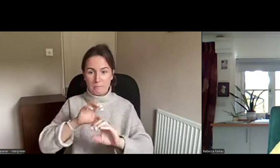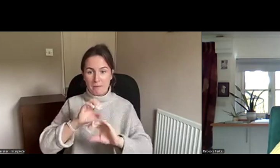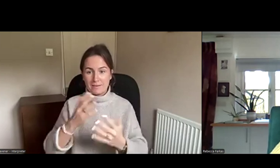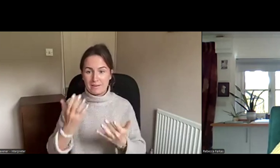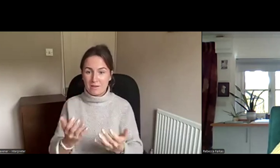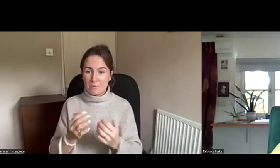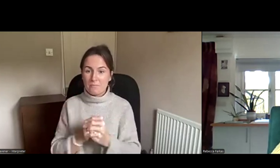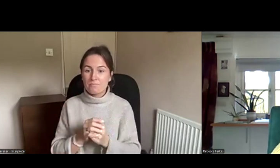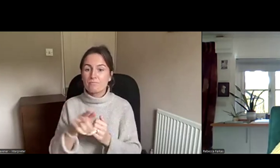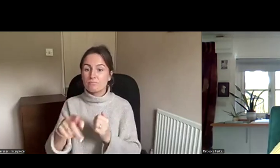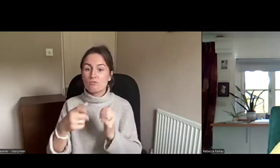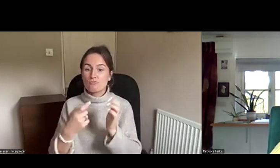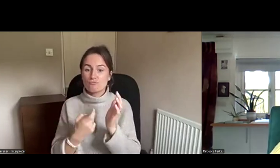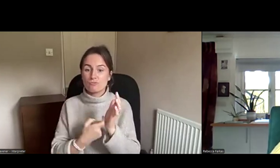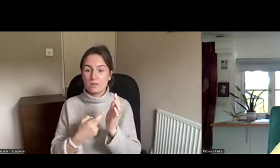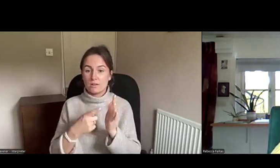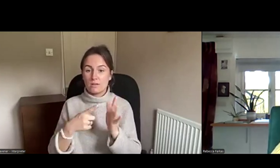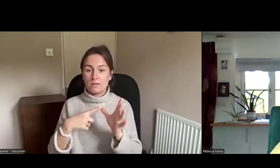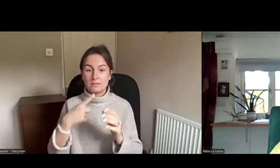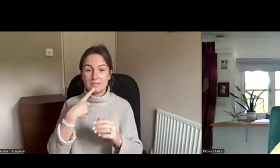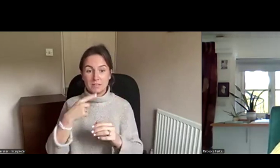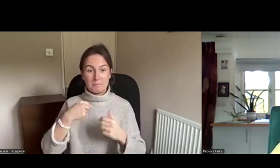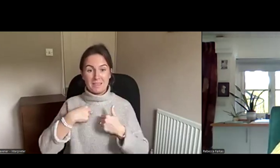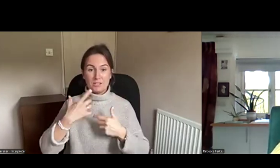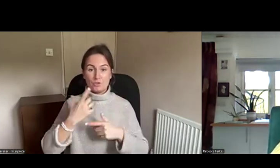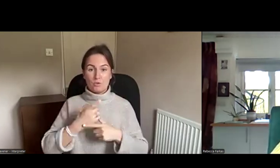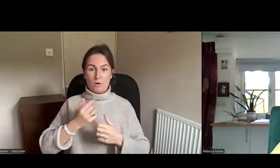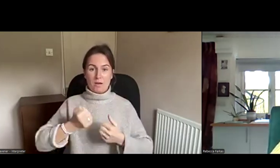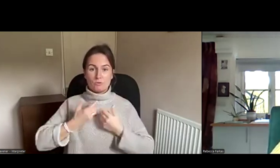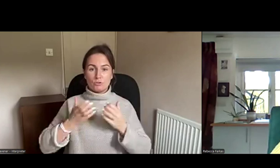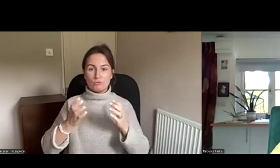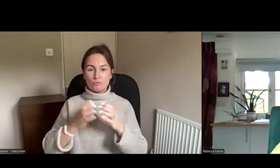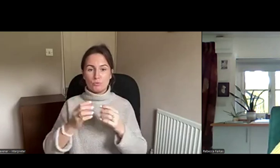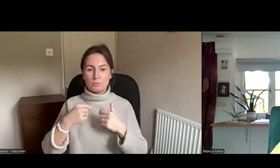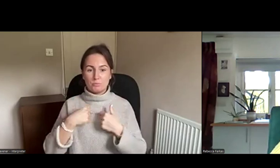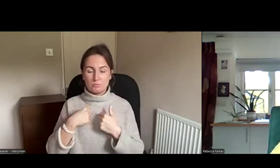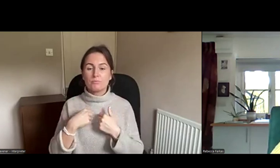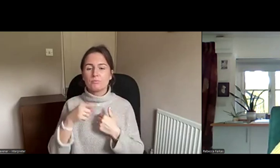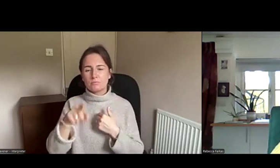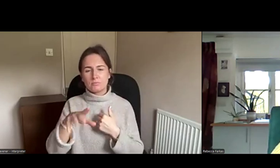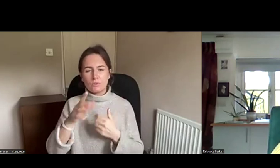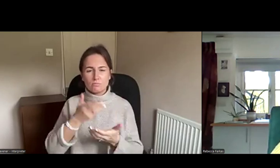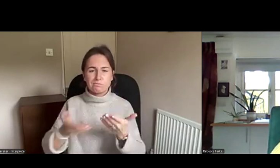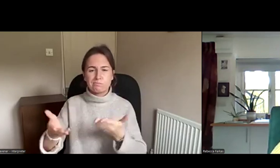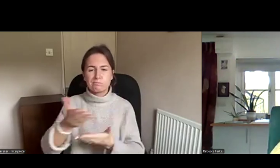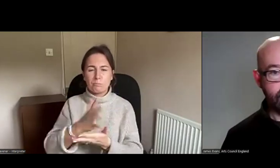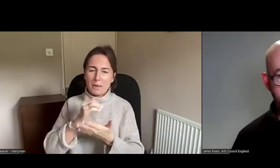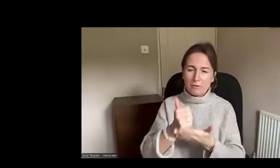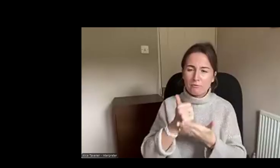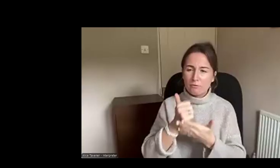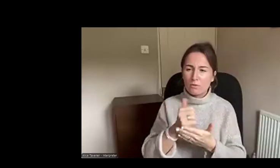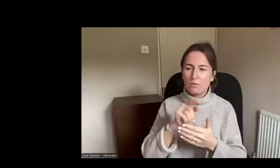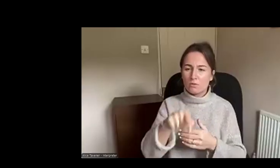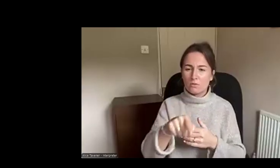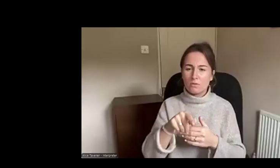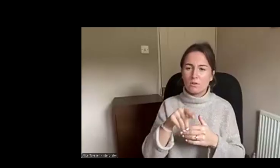Do you want me to speak for ours? Yes, Ria, that'd be great. Yeah, it was just had a really helpful chat around potentially we